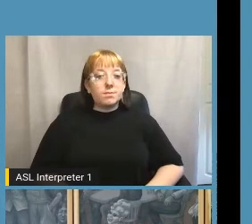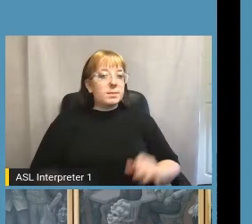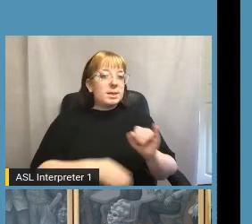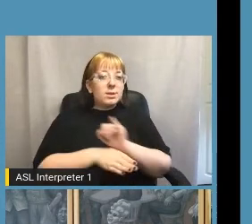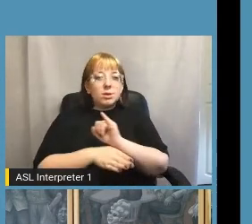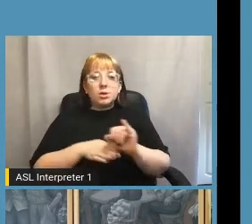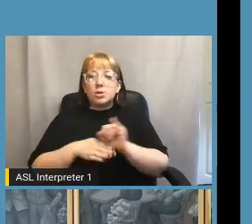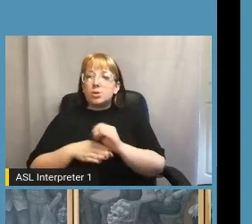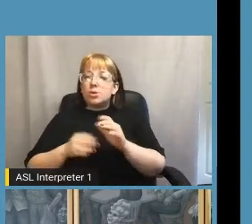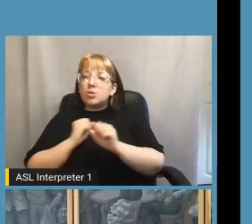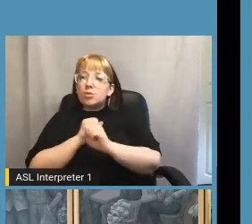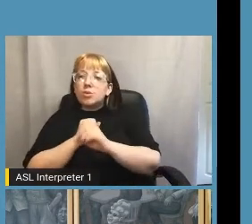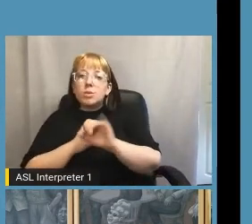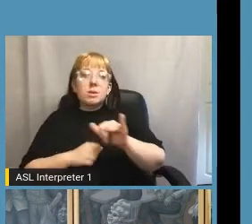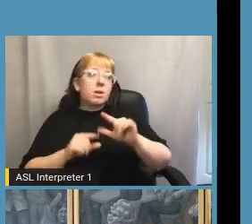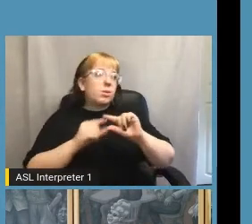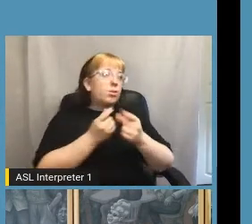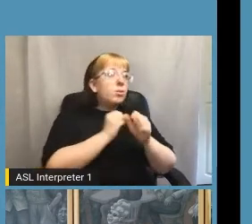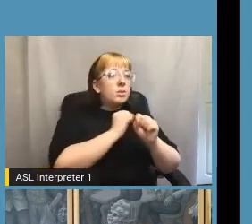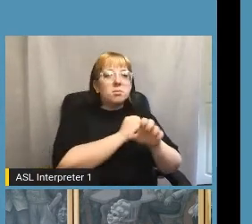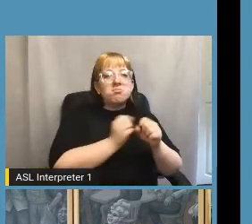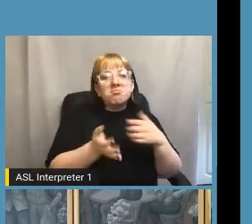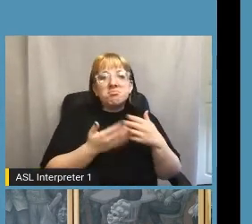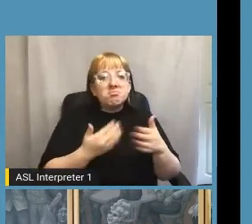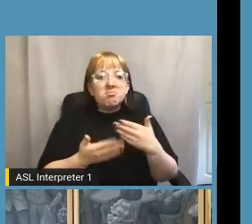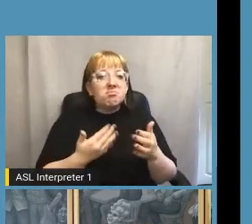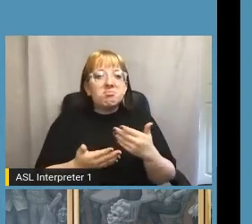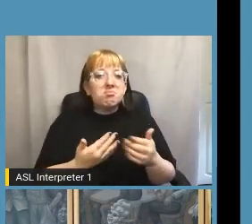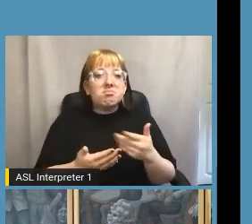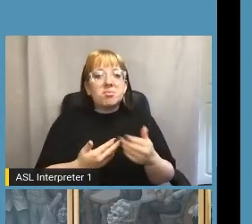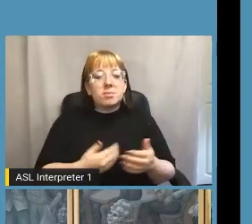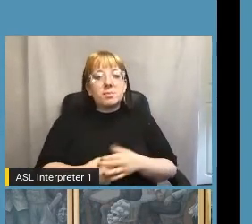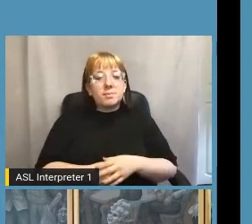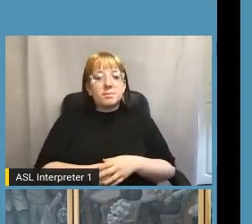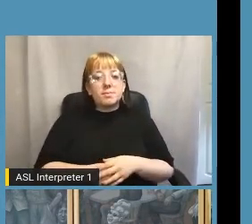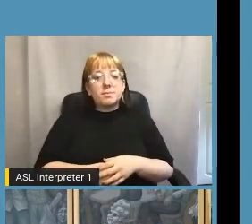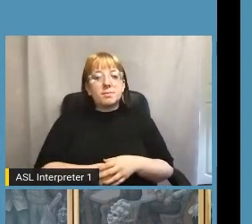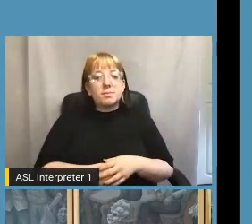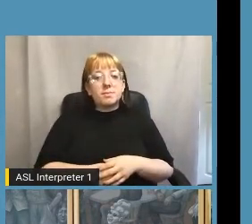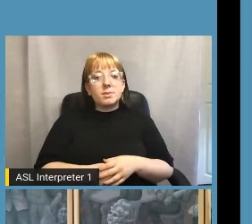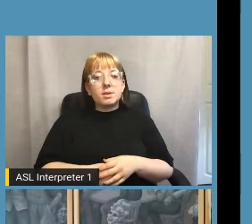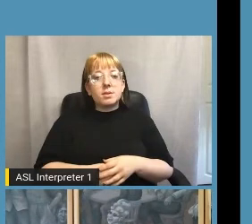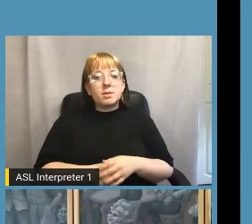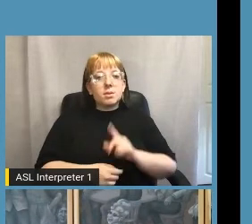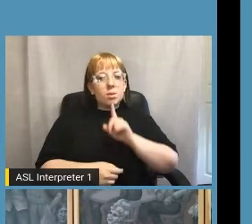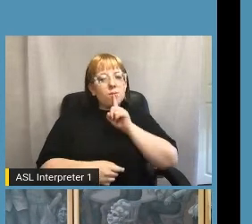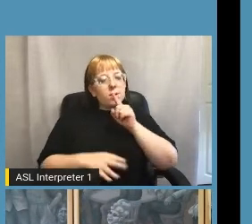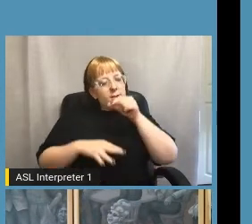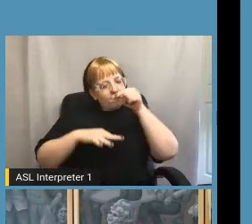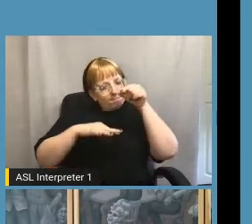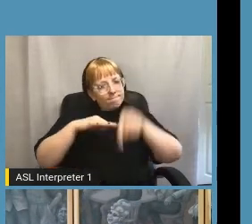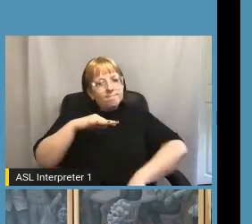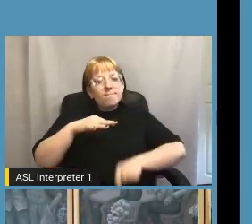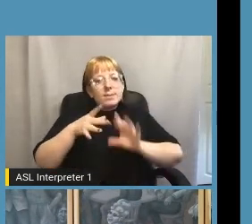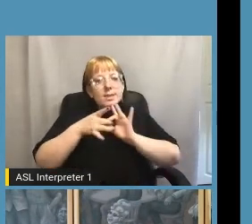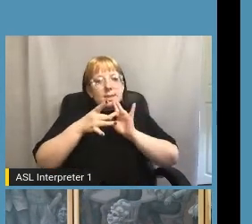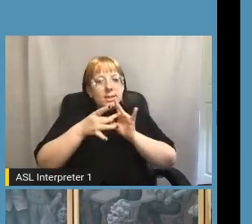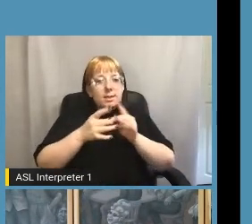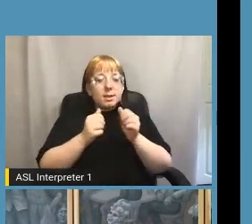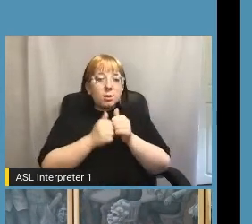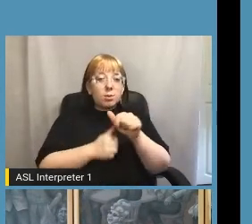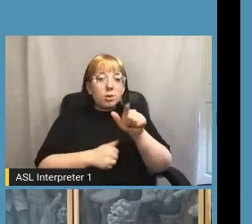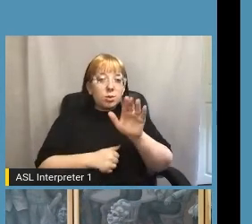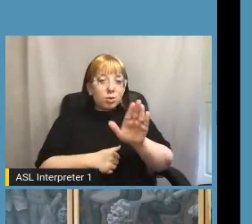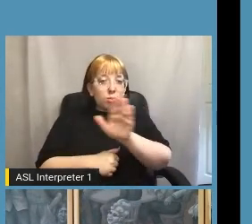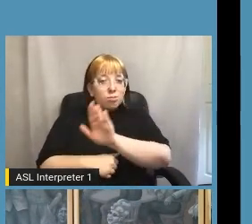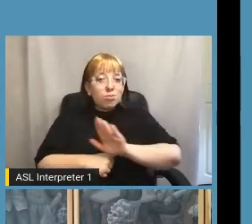or to the group that is producing it. And it can be a way to really deeply connect with your audience.